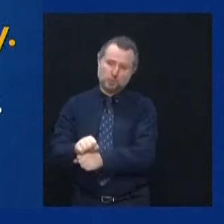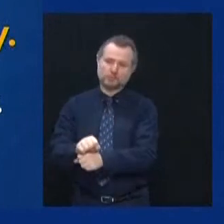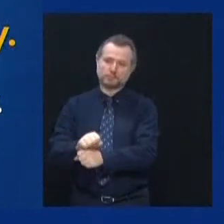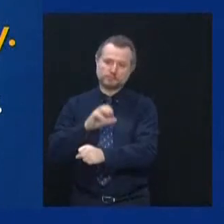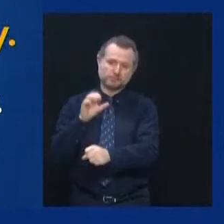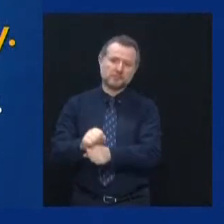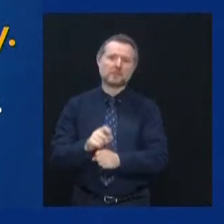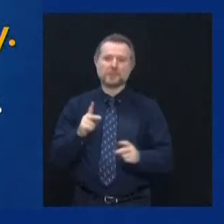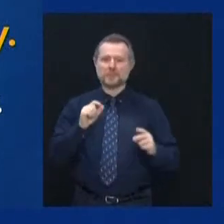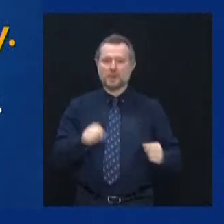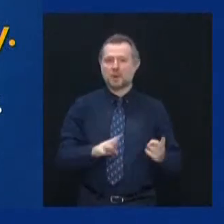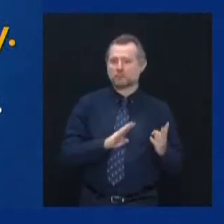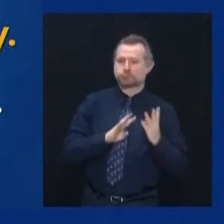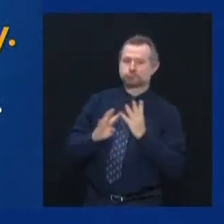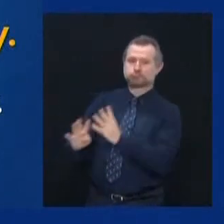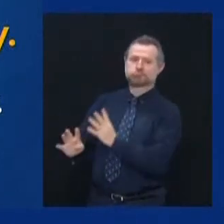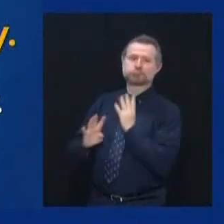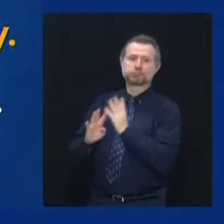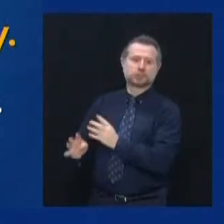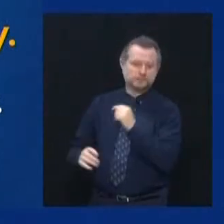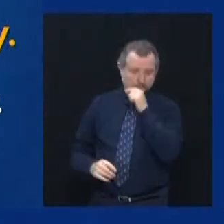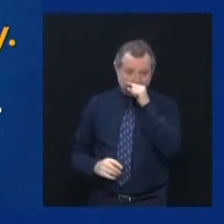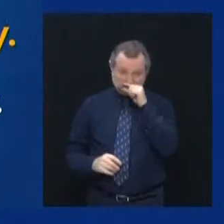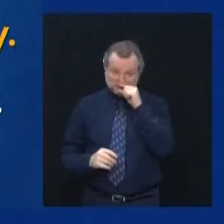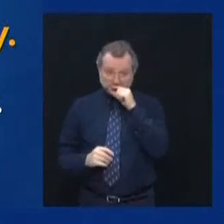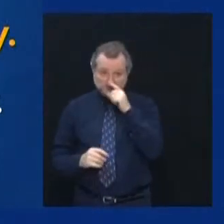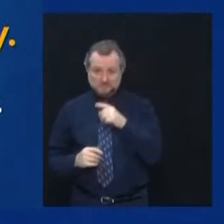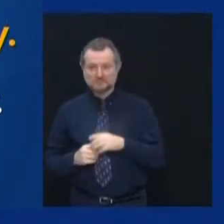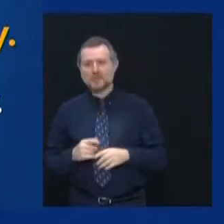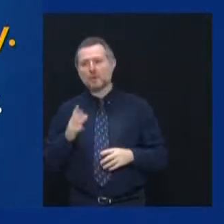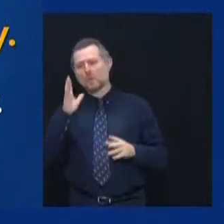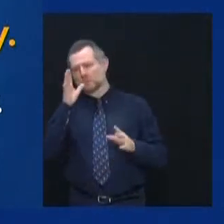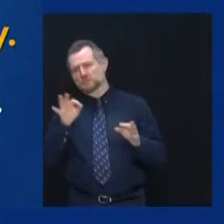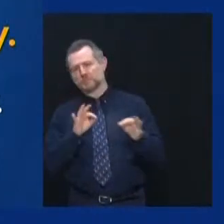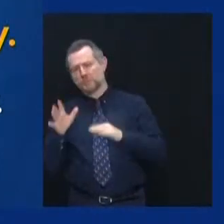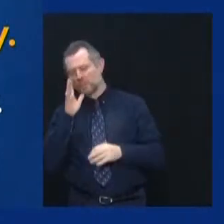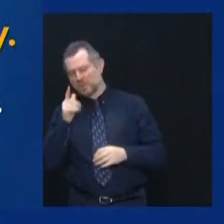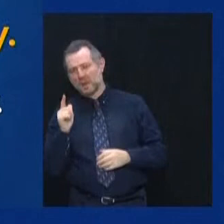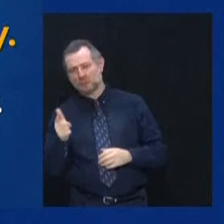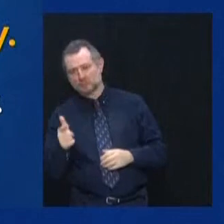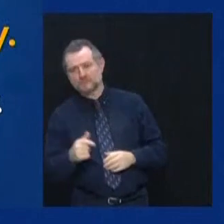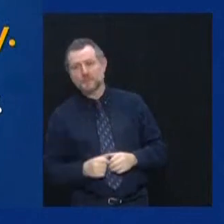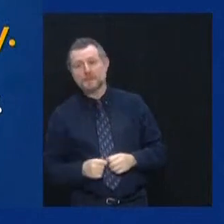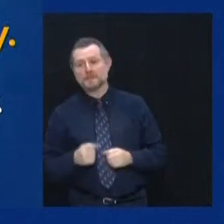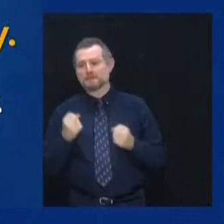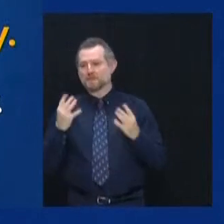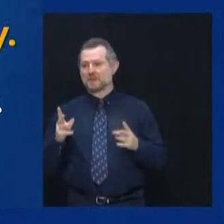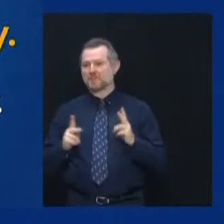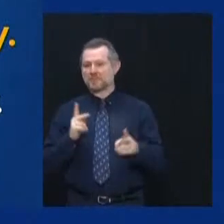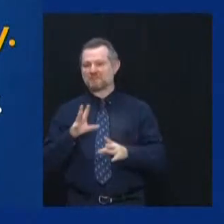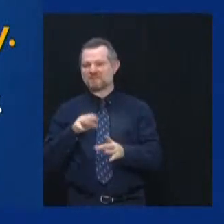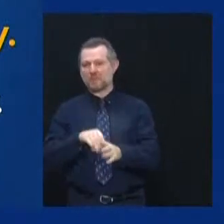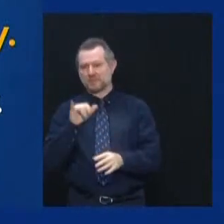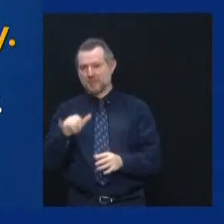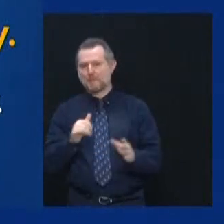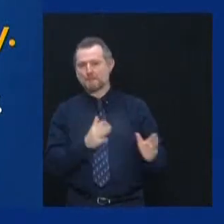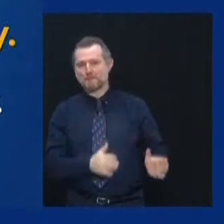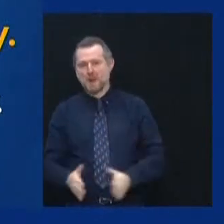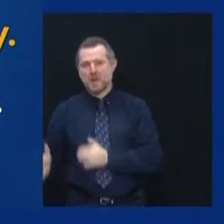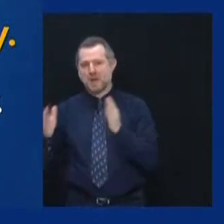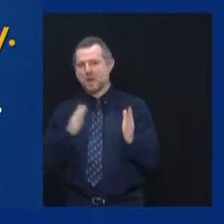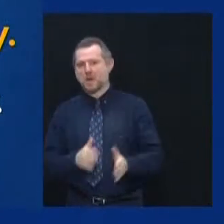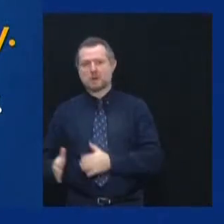for vaccinations. I'll discuss in a moment. This is a very large group of people, and it can't just